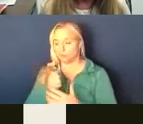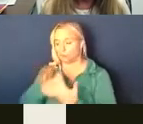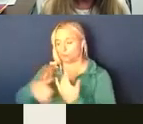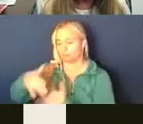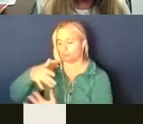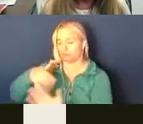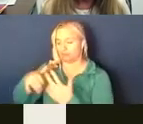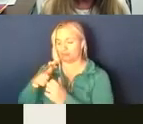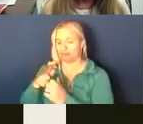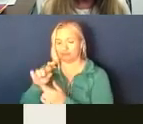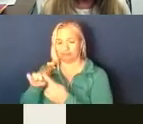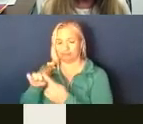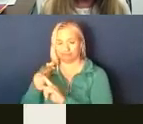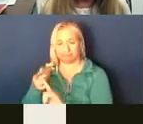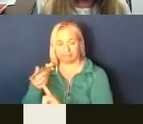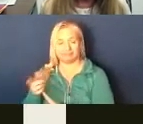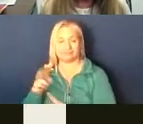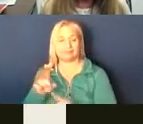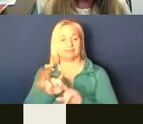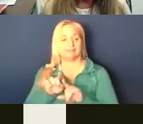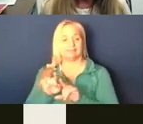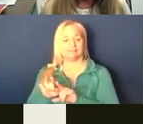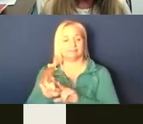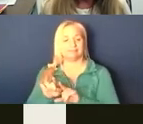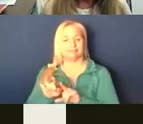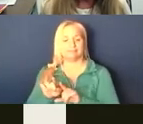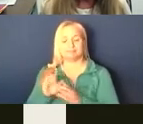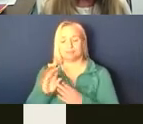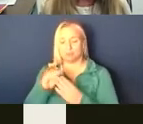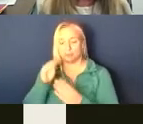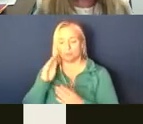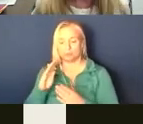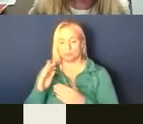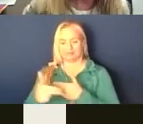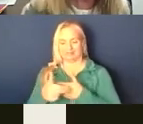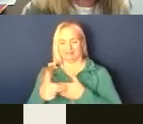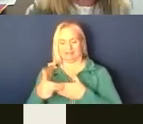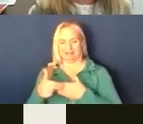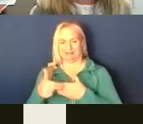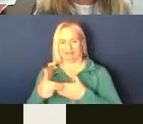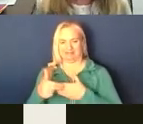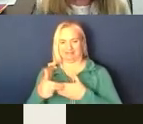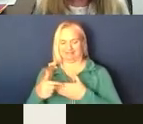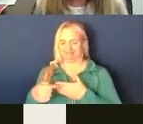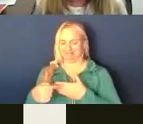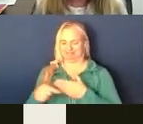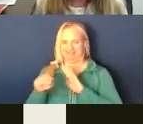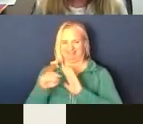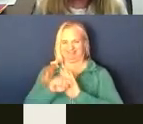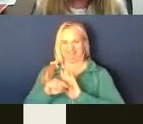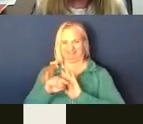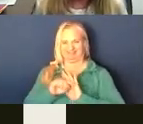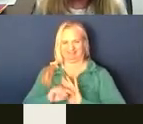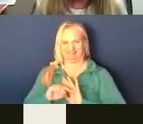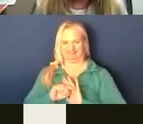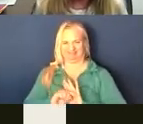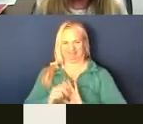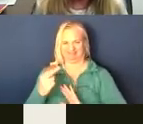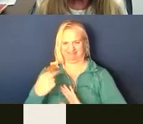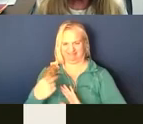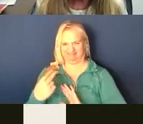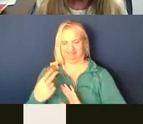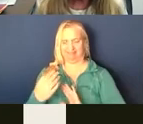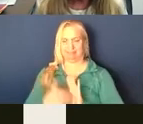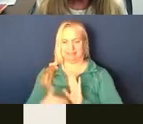peers. And then students receive labels and stigmas that are attached to them when they're